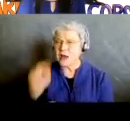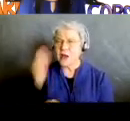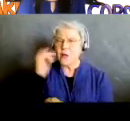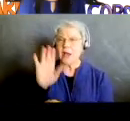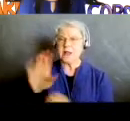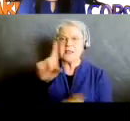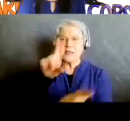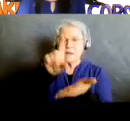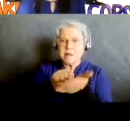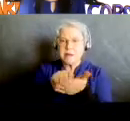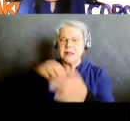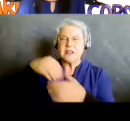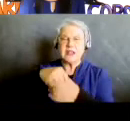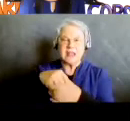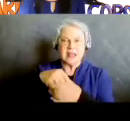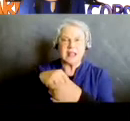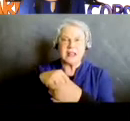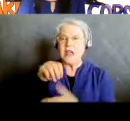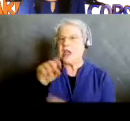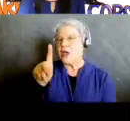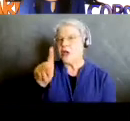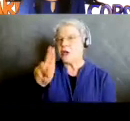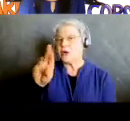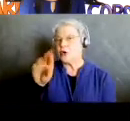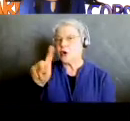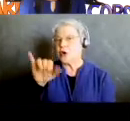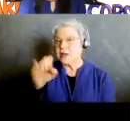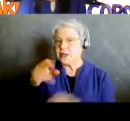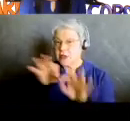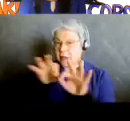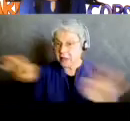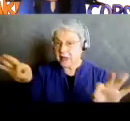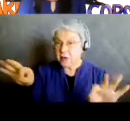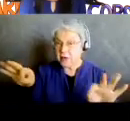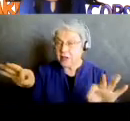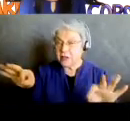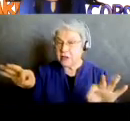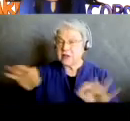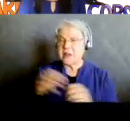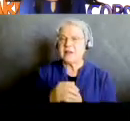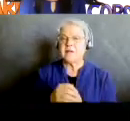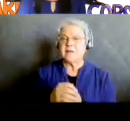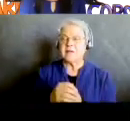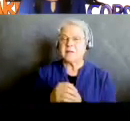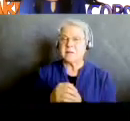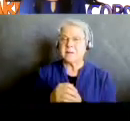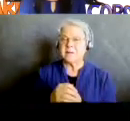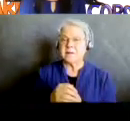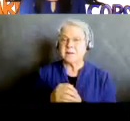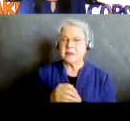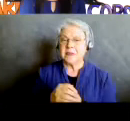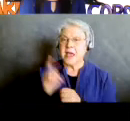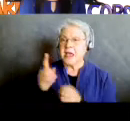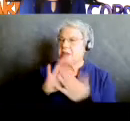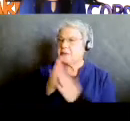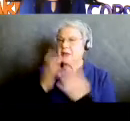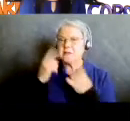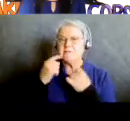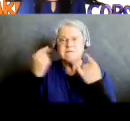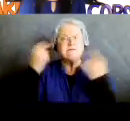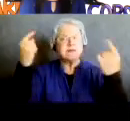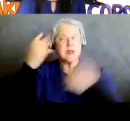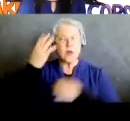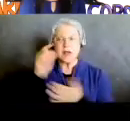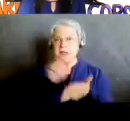Kurdish about Kurdish problems and issues, right? He has risen as a global figure because of his writings that demand